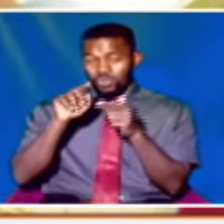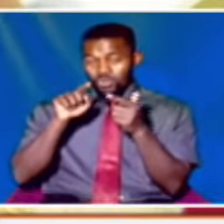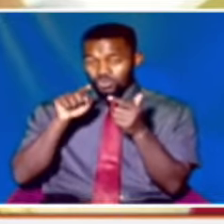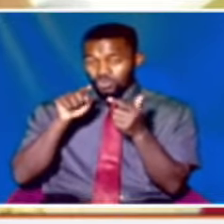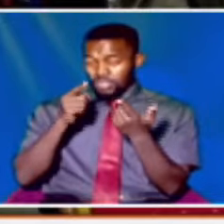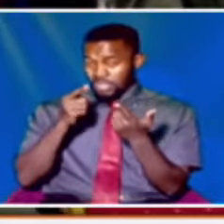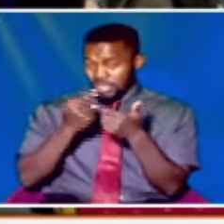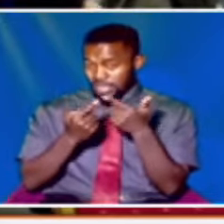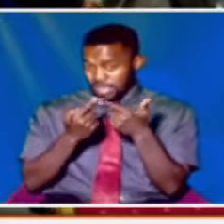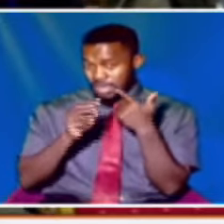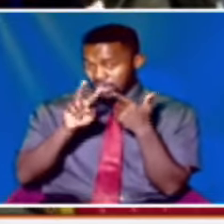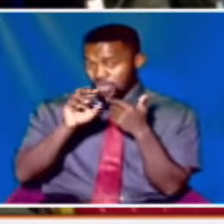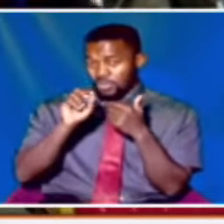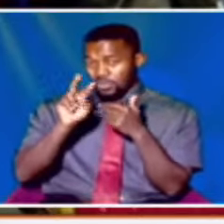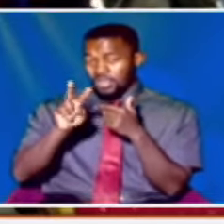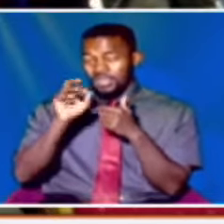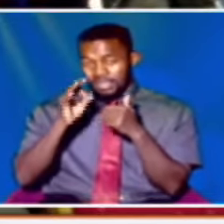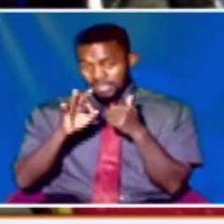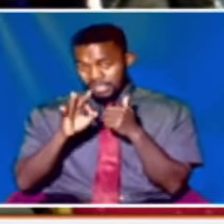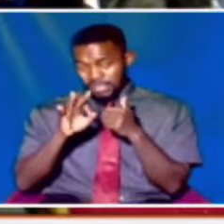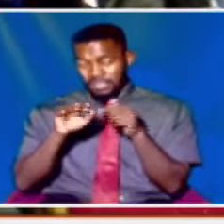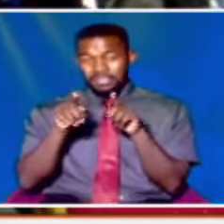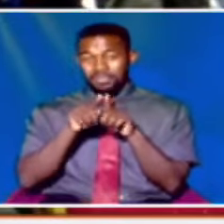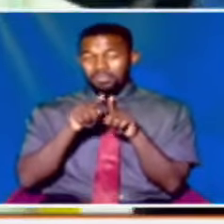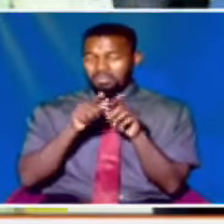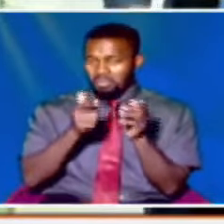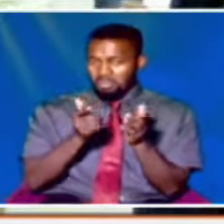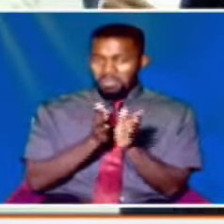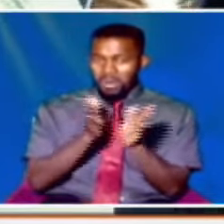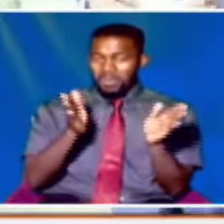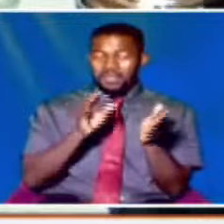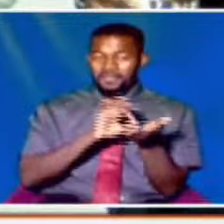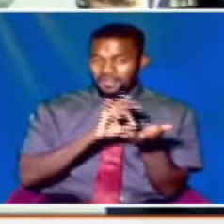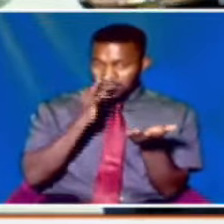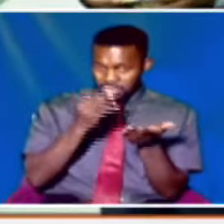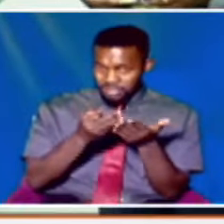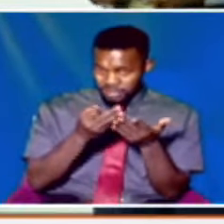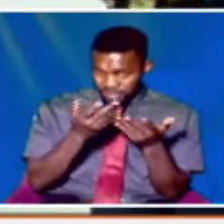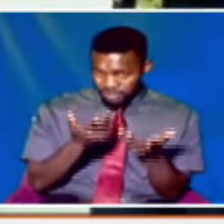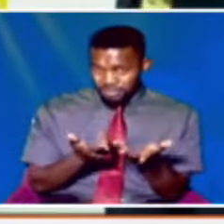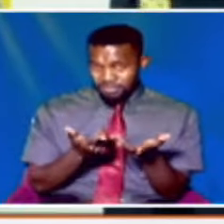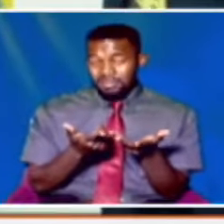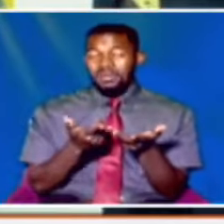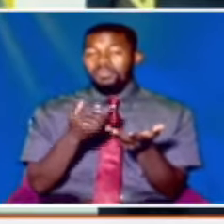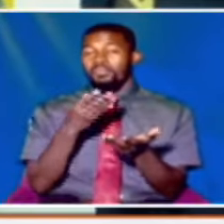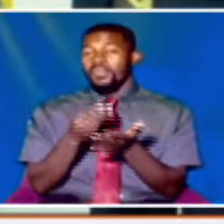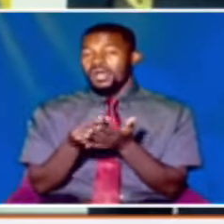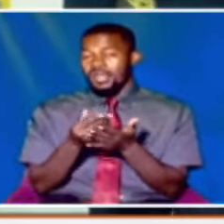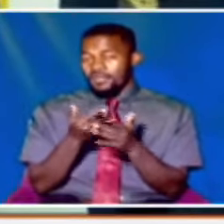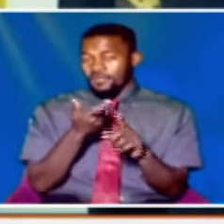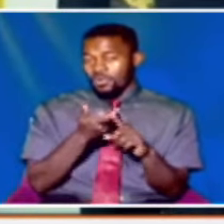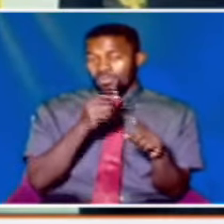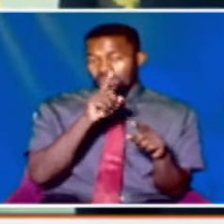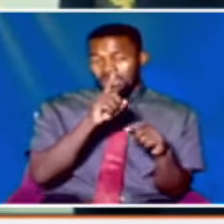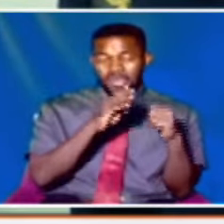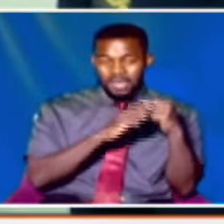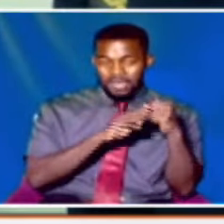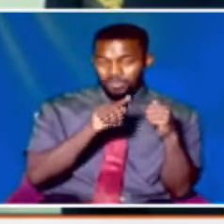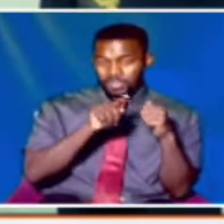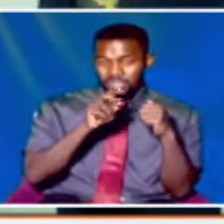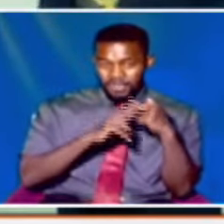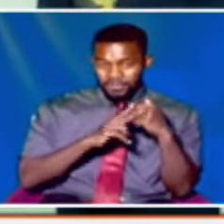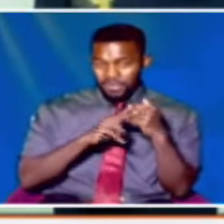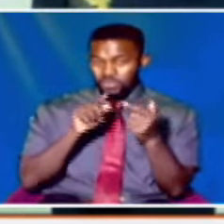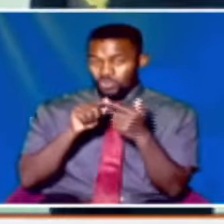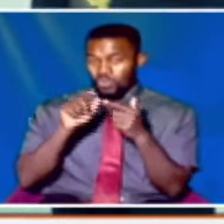of loss of public funds averted through proactive investigations rose from 19.7 billion to